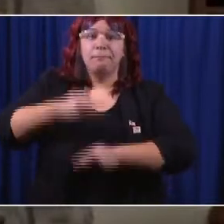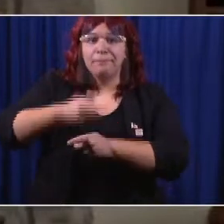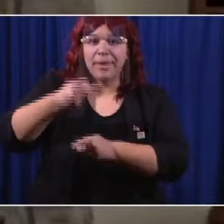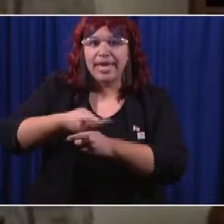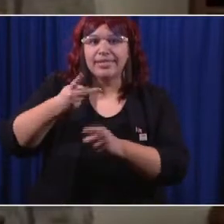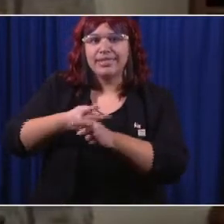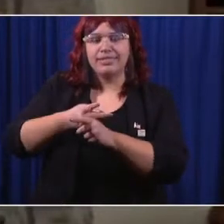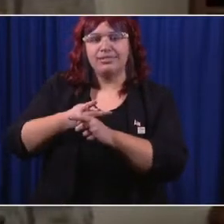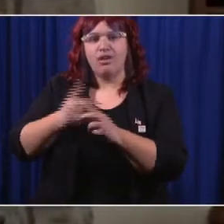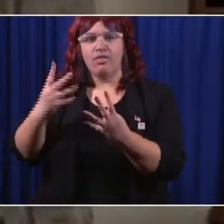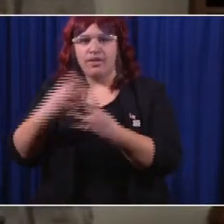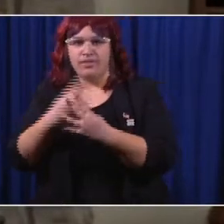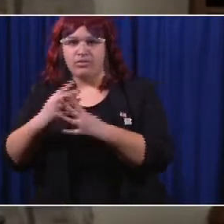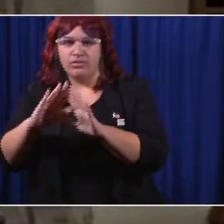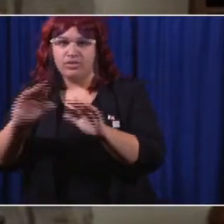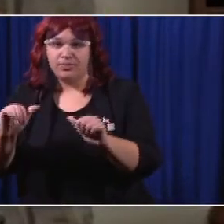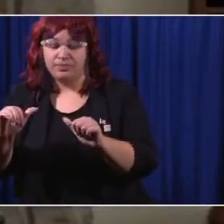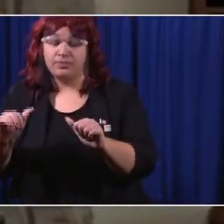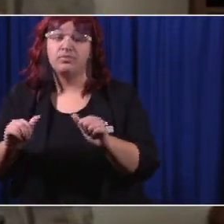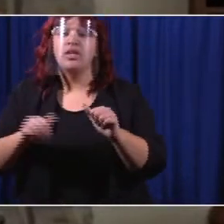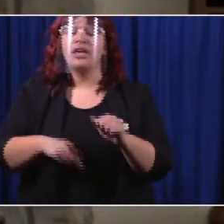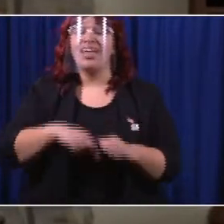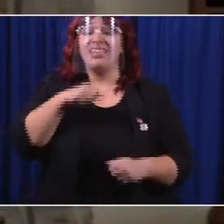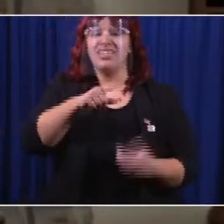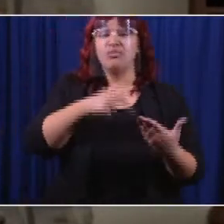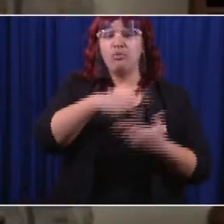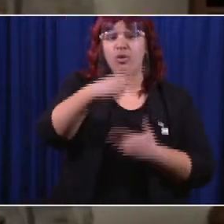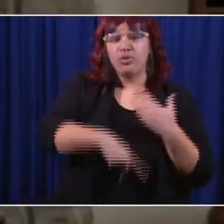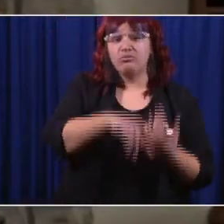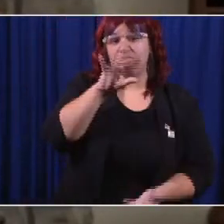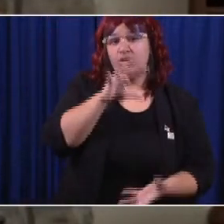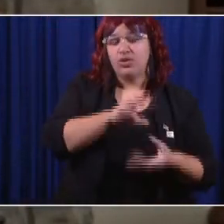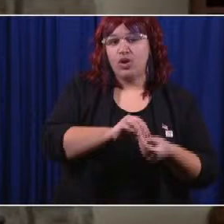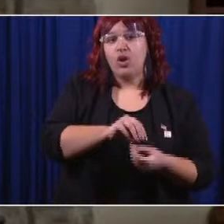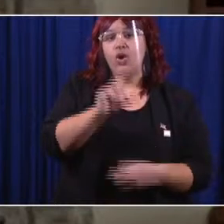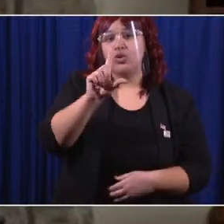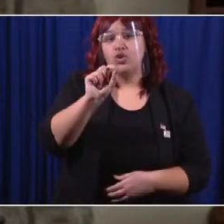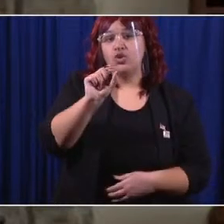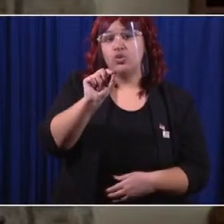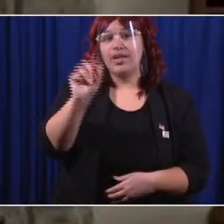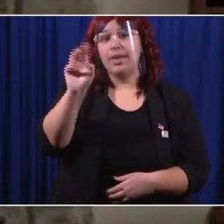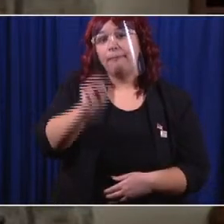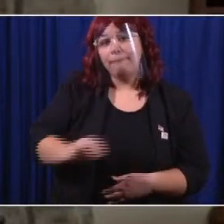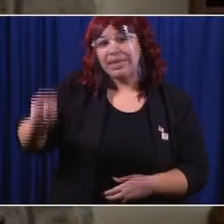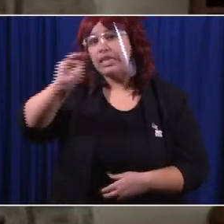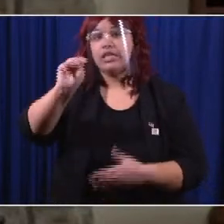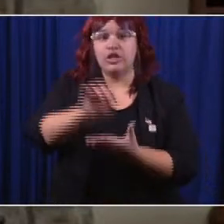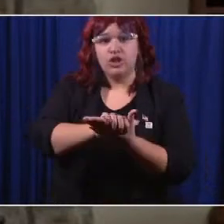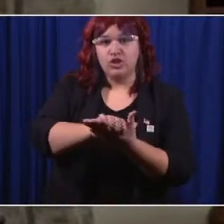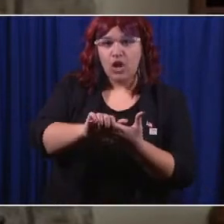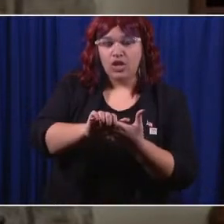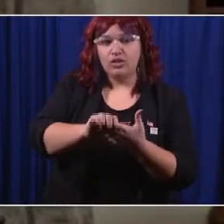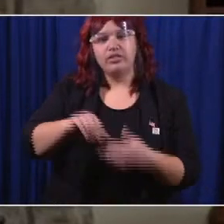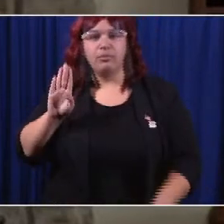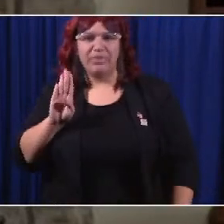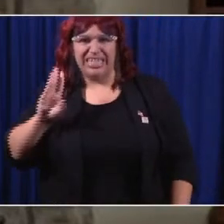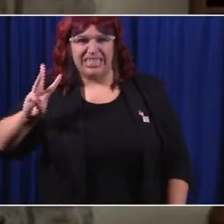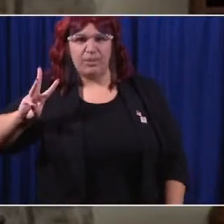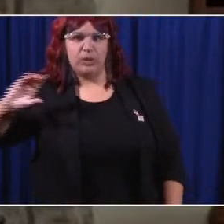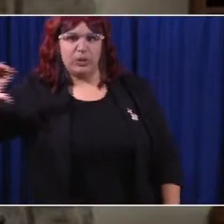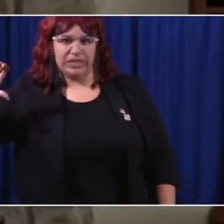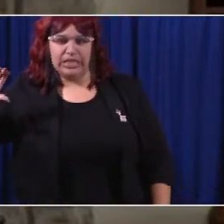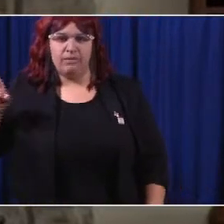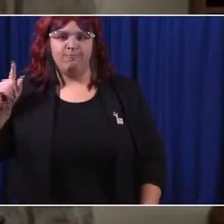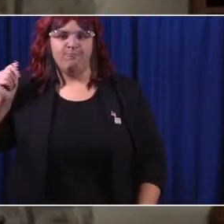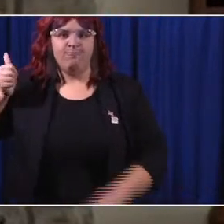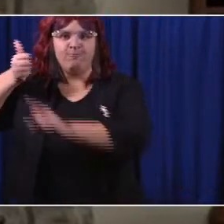interventions. This $28 million program is being administered by the Bureau of Workers' Compensation, which has experience administering